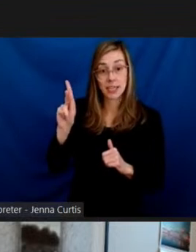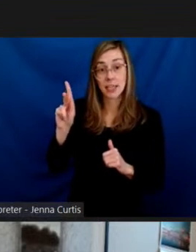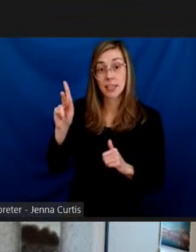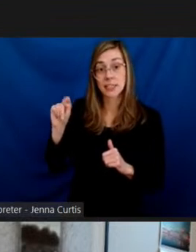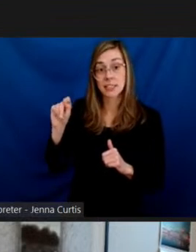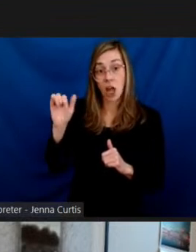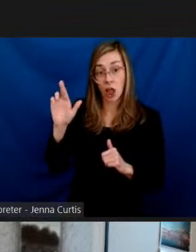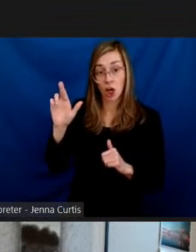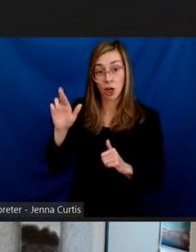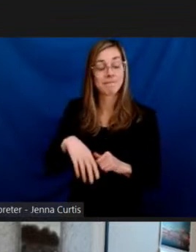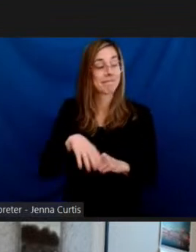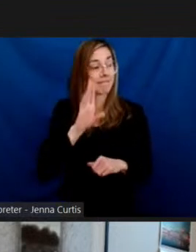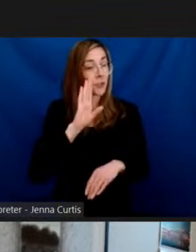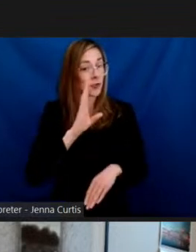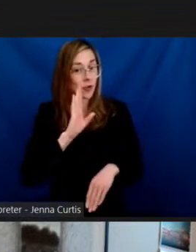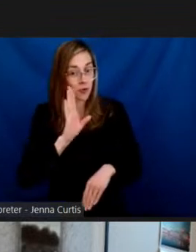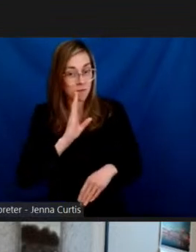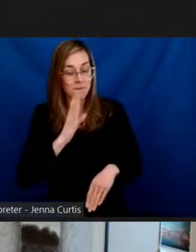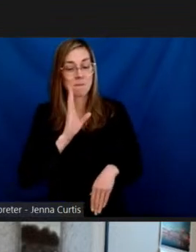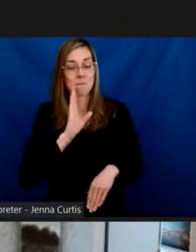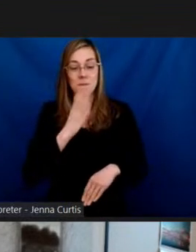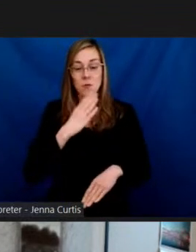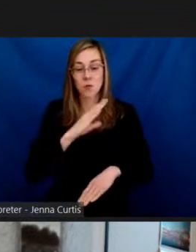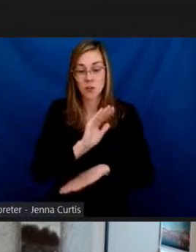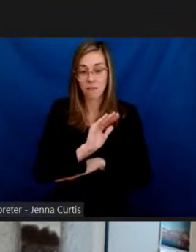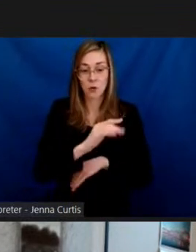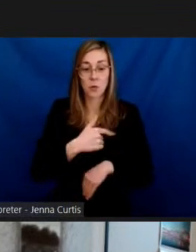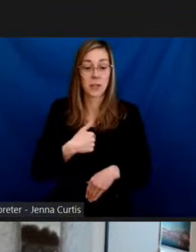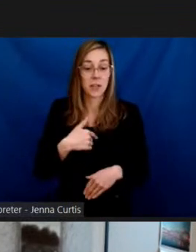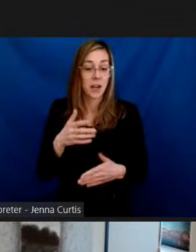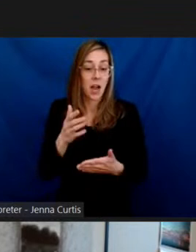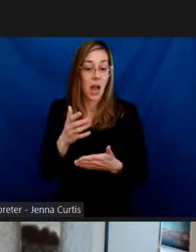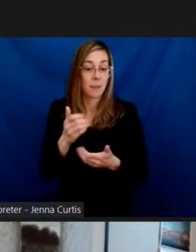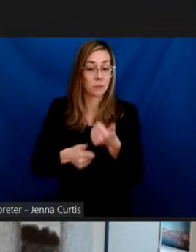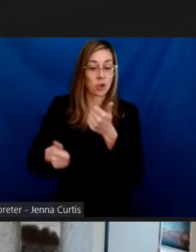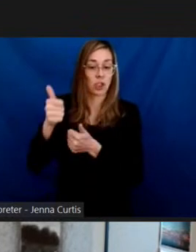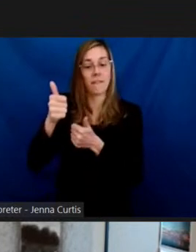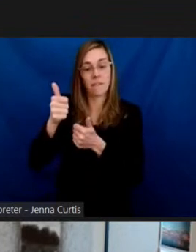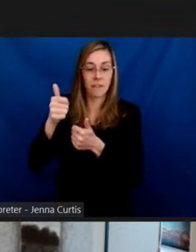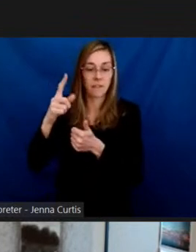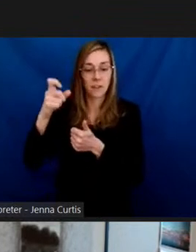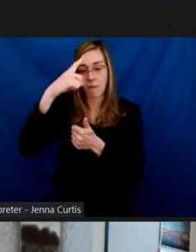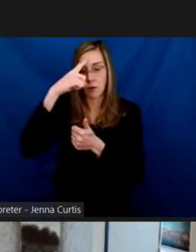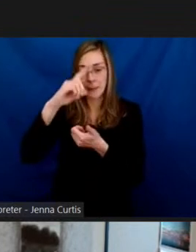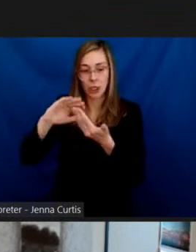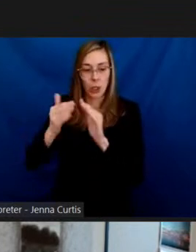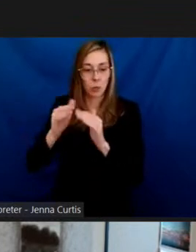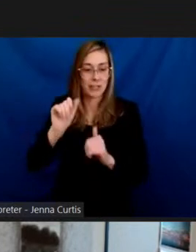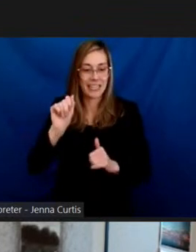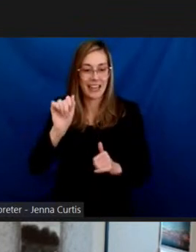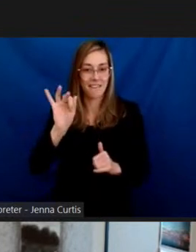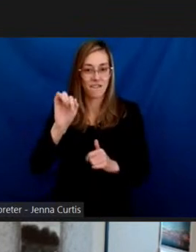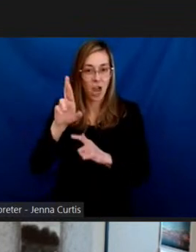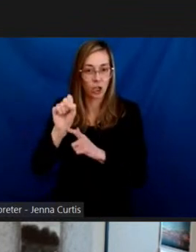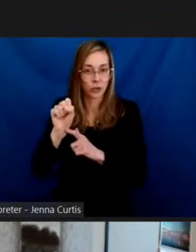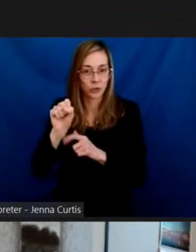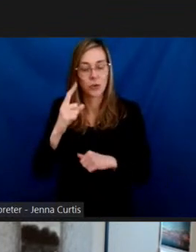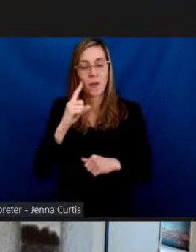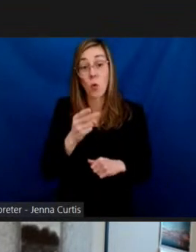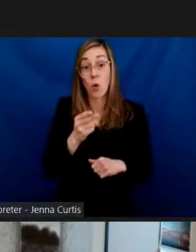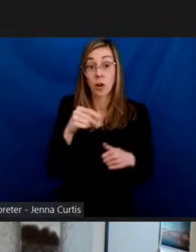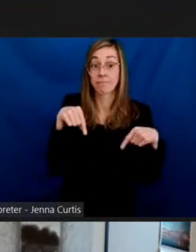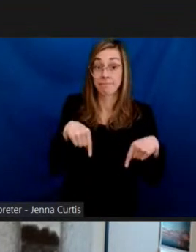Kirkpatrick Tyler, Chief of Government Community Affairs for Urban Alchemy. Just excited to be a part of the work that you all are doing